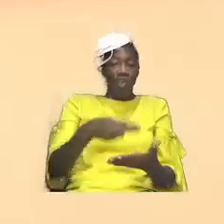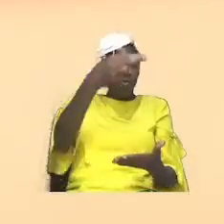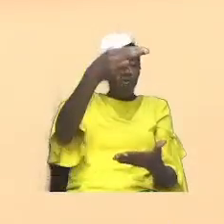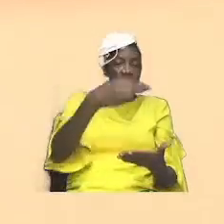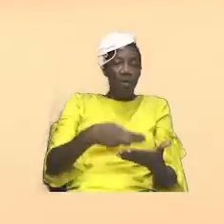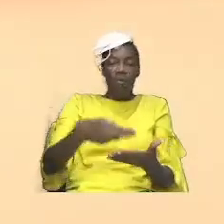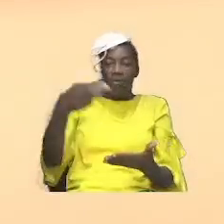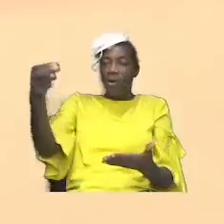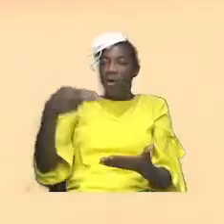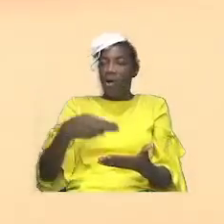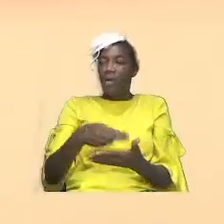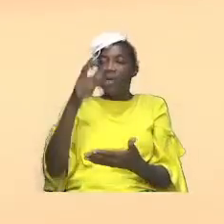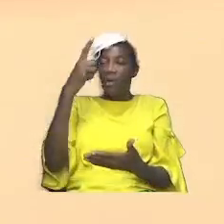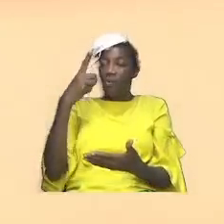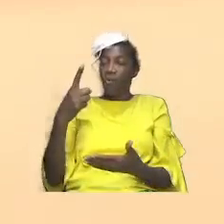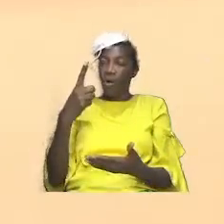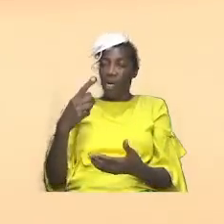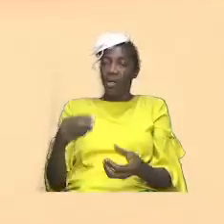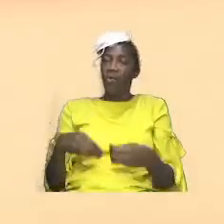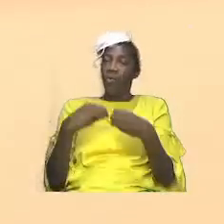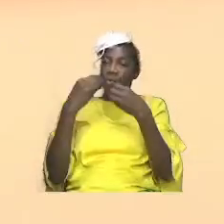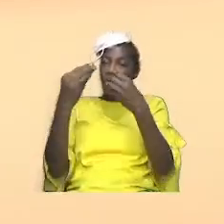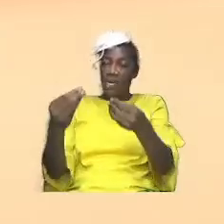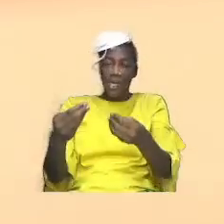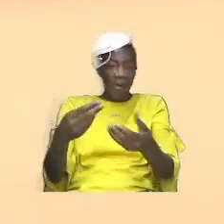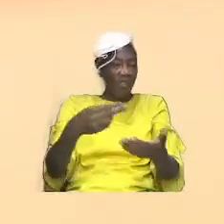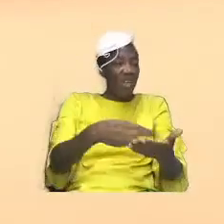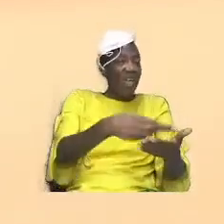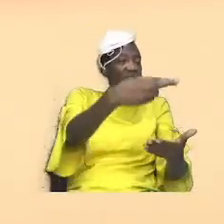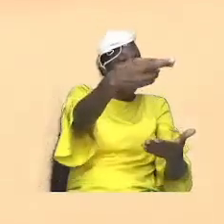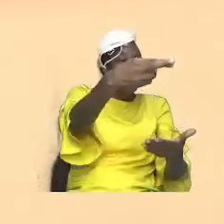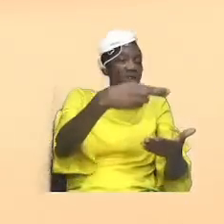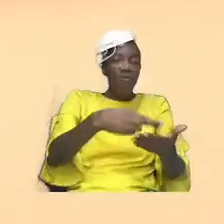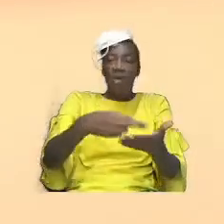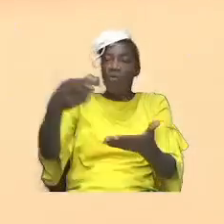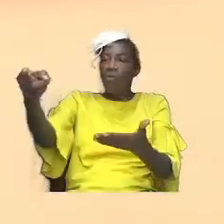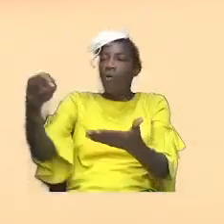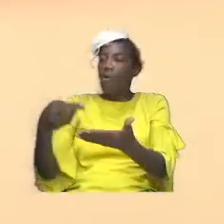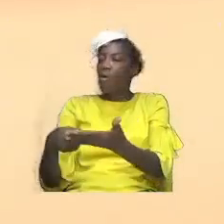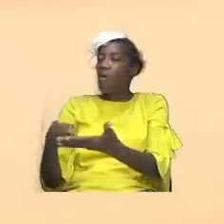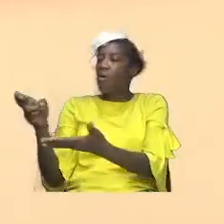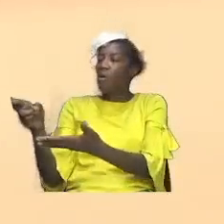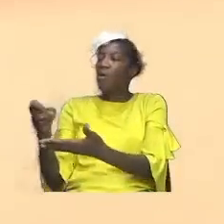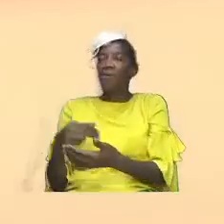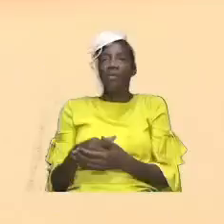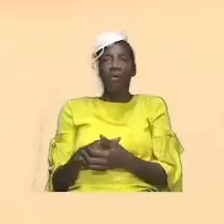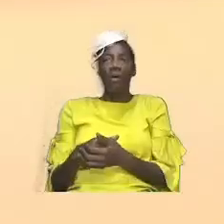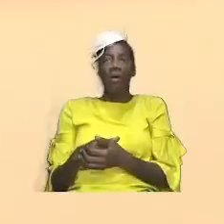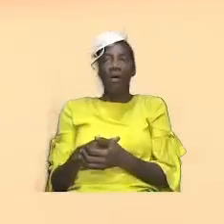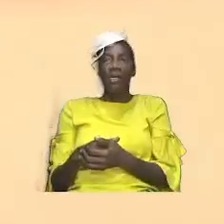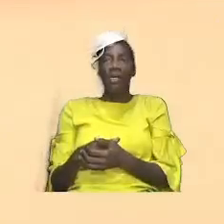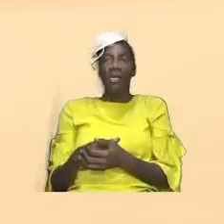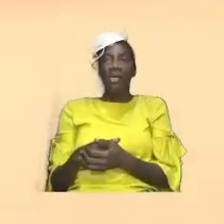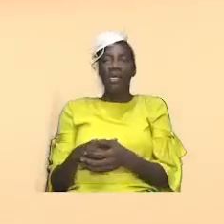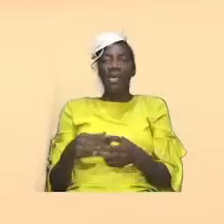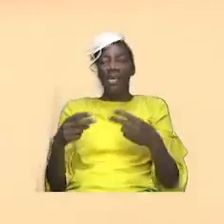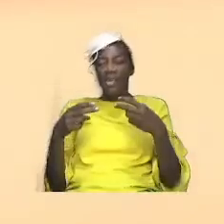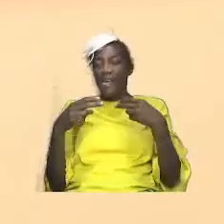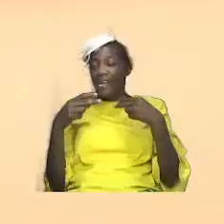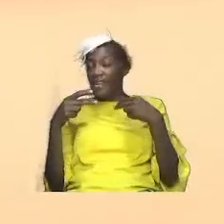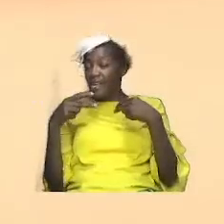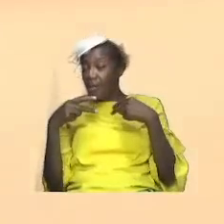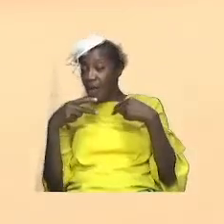sit there as the one who is going to give the awards and the rewards. And he would have had an